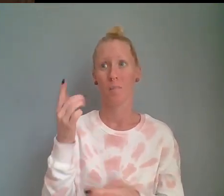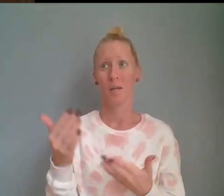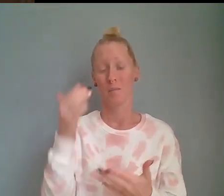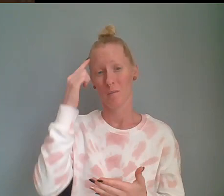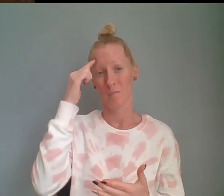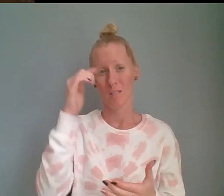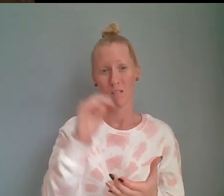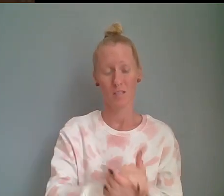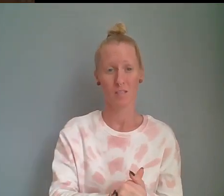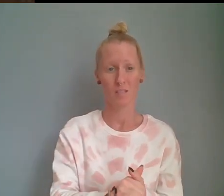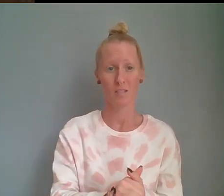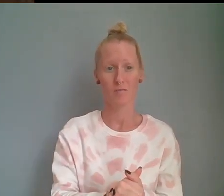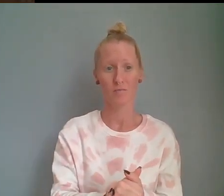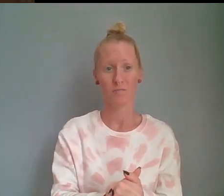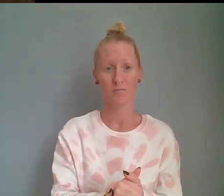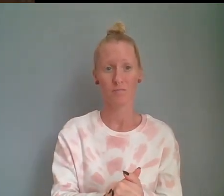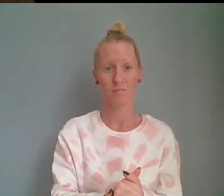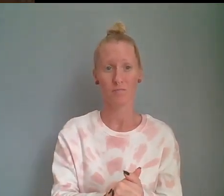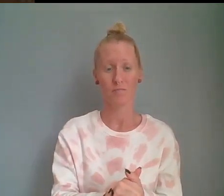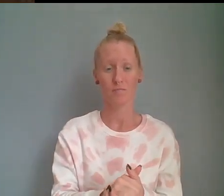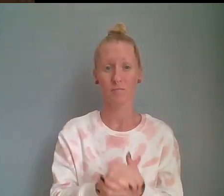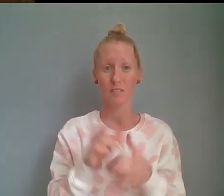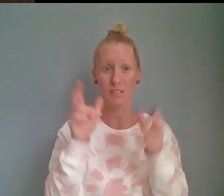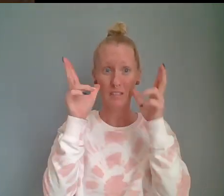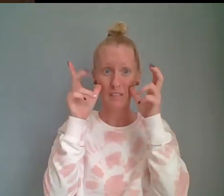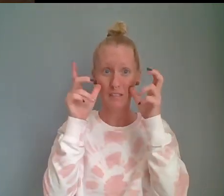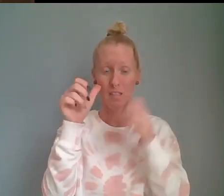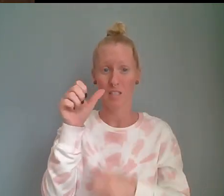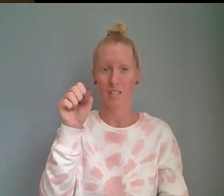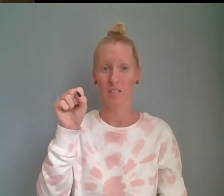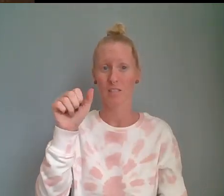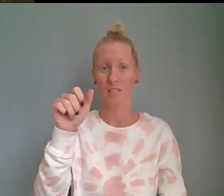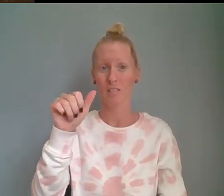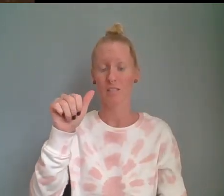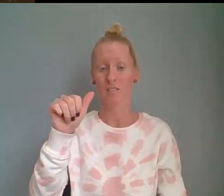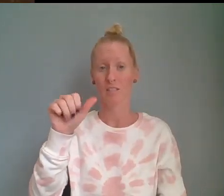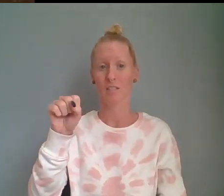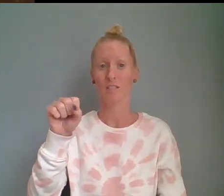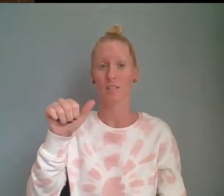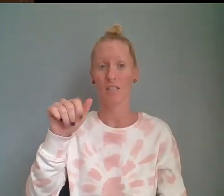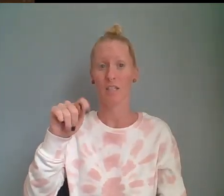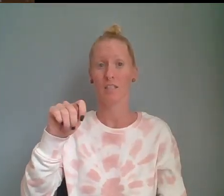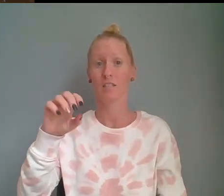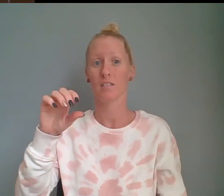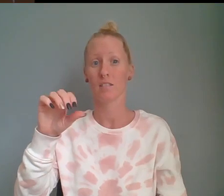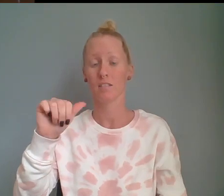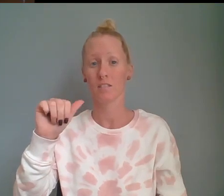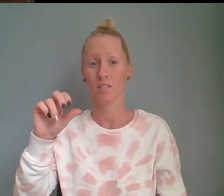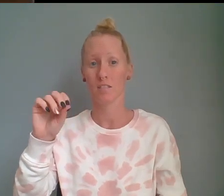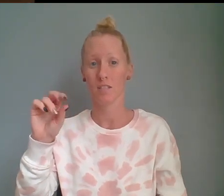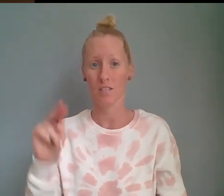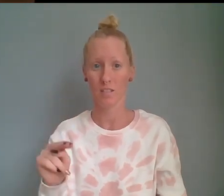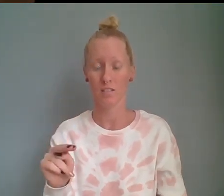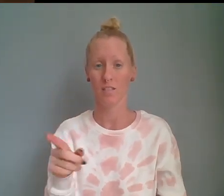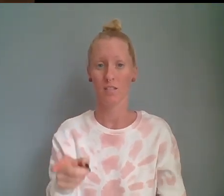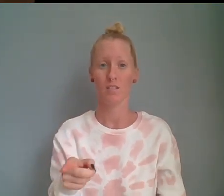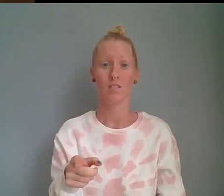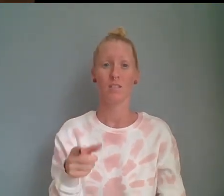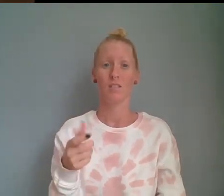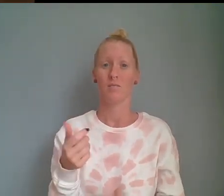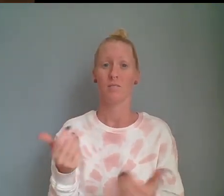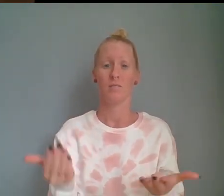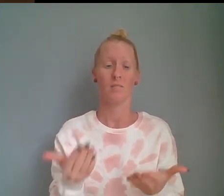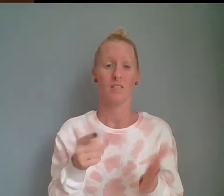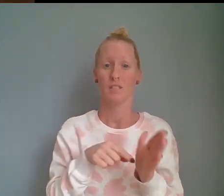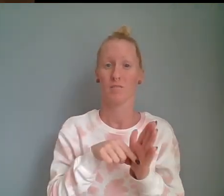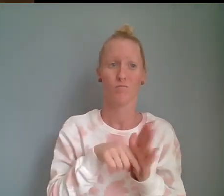that they are Satan and that they have to commit suicide because they're inflicting evil on